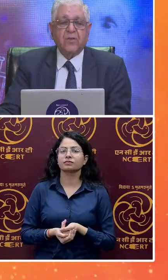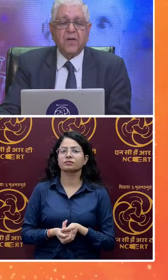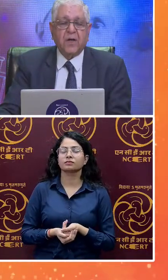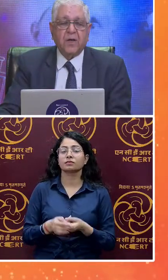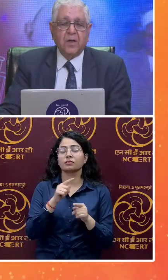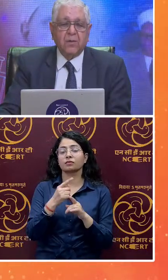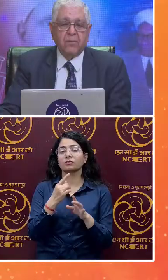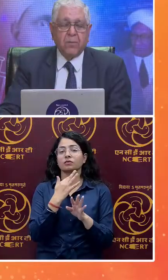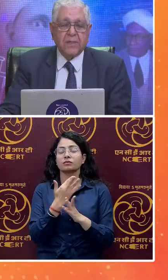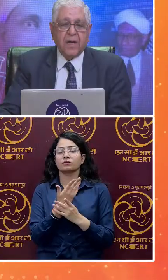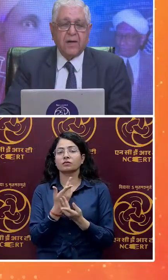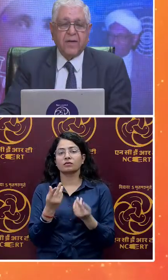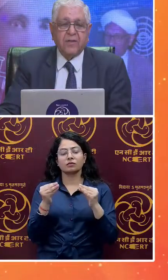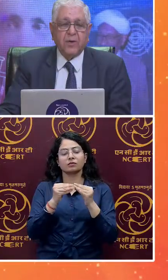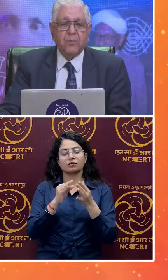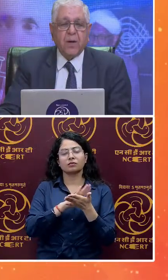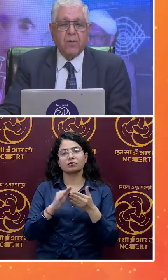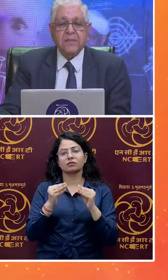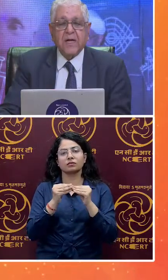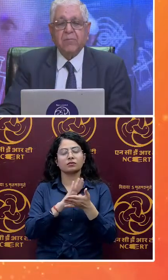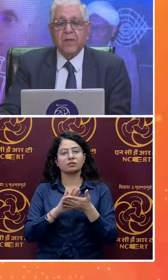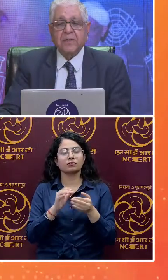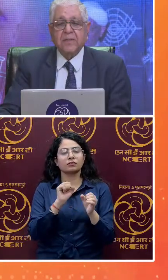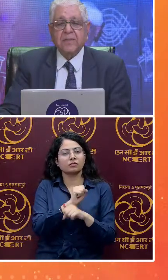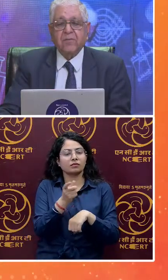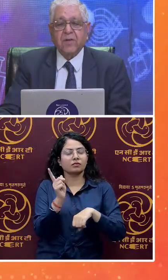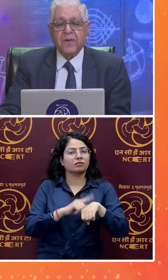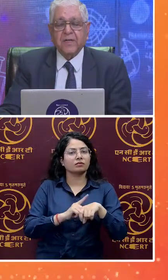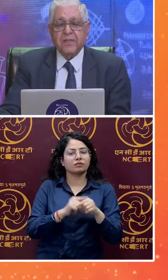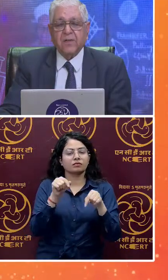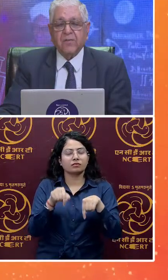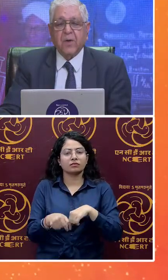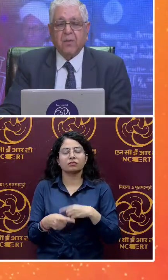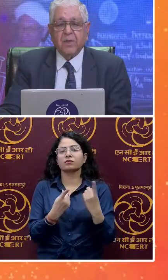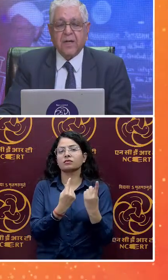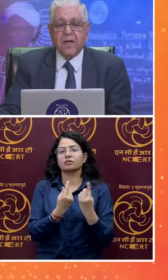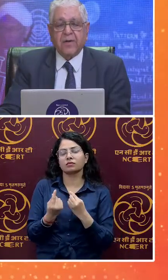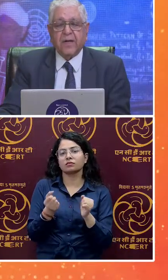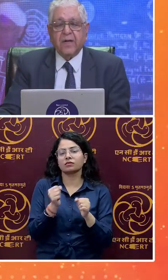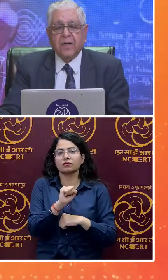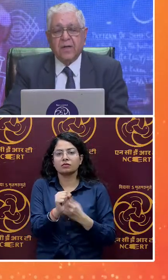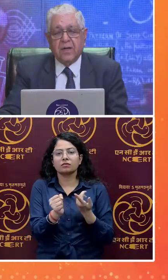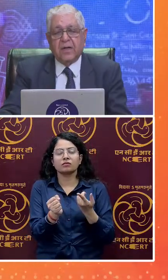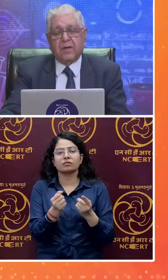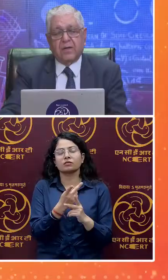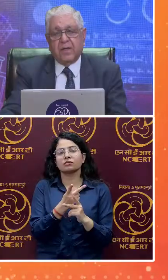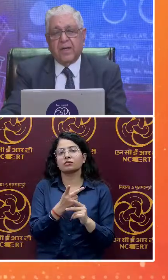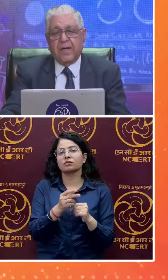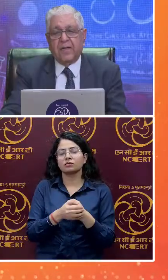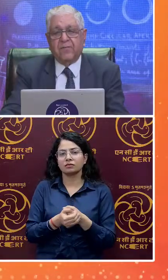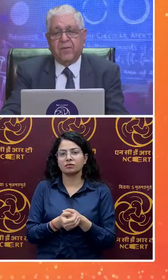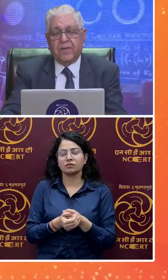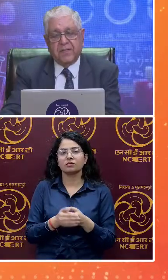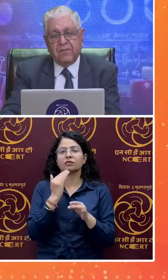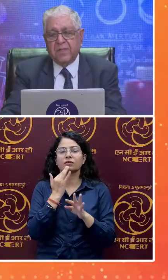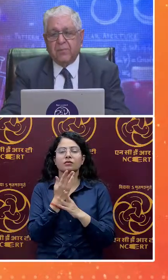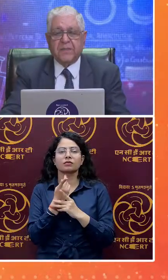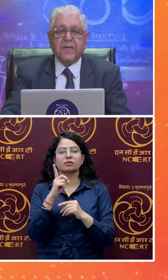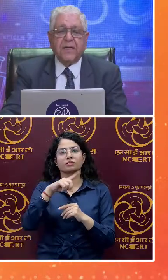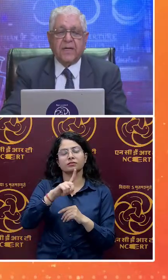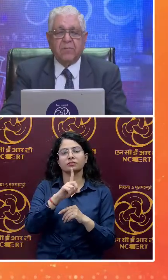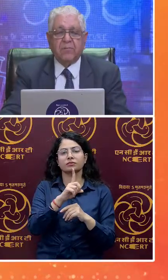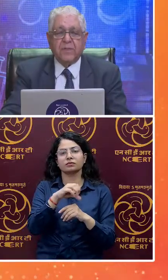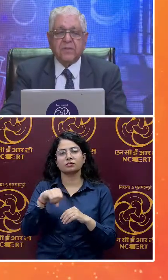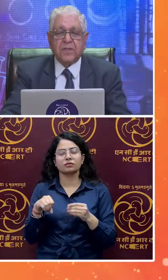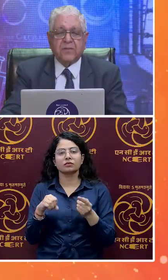verification of the Bhabha scattering during Bhabha's time, and this is the verification of the Bhabha scattering in 1950s, even the